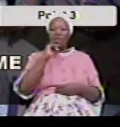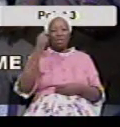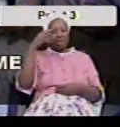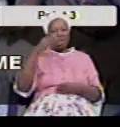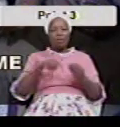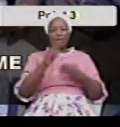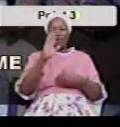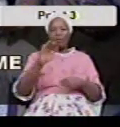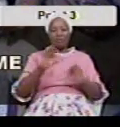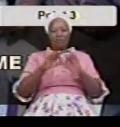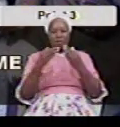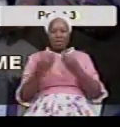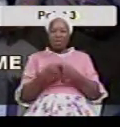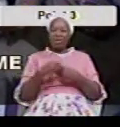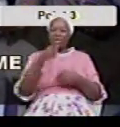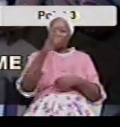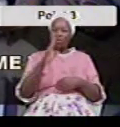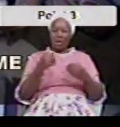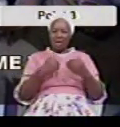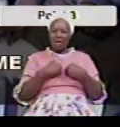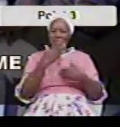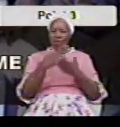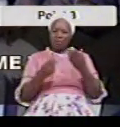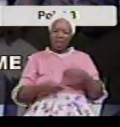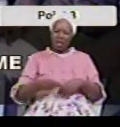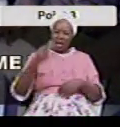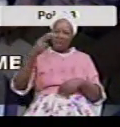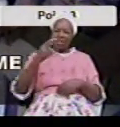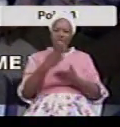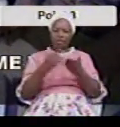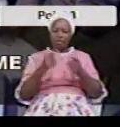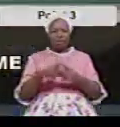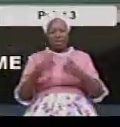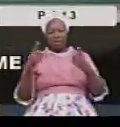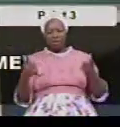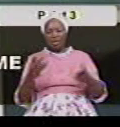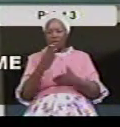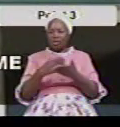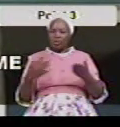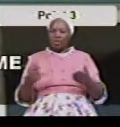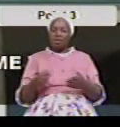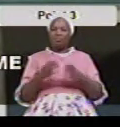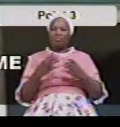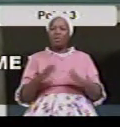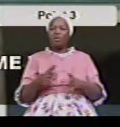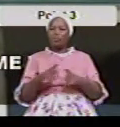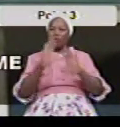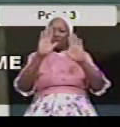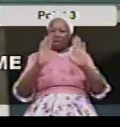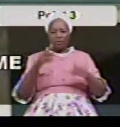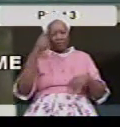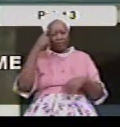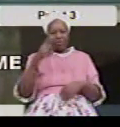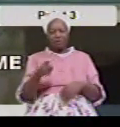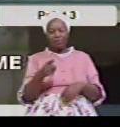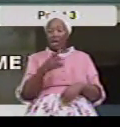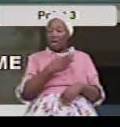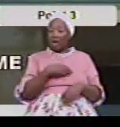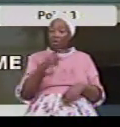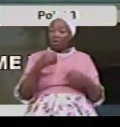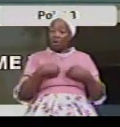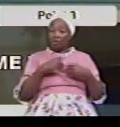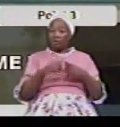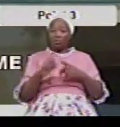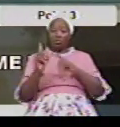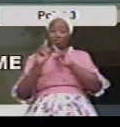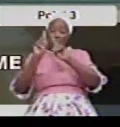has something high and something great and something marvelous for you. And you have to go to